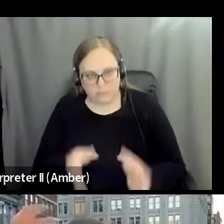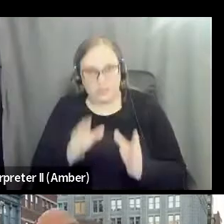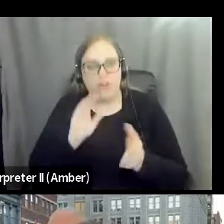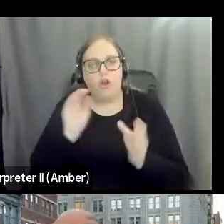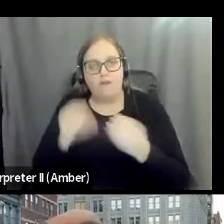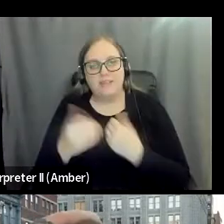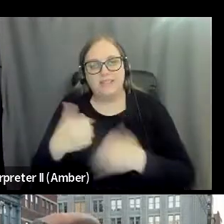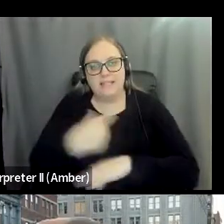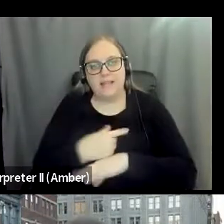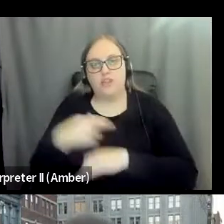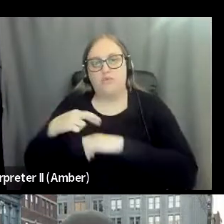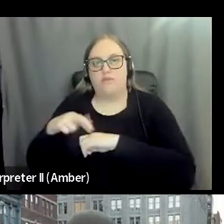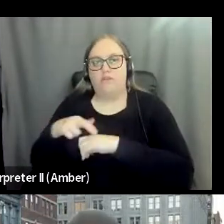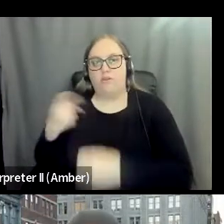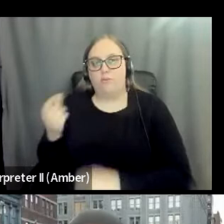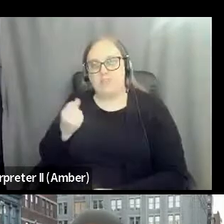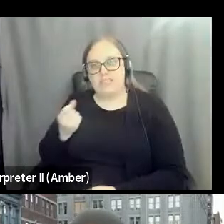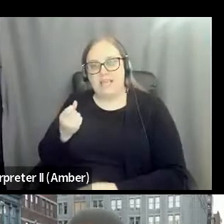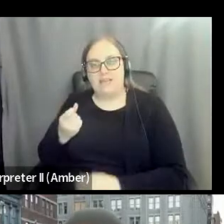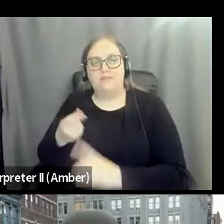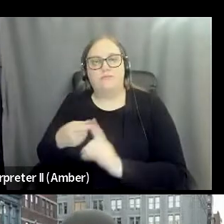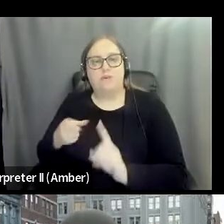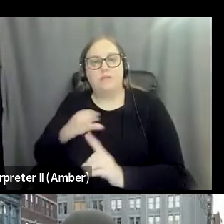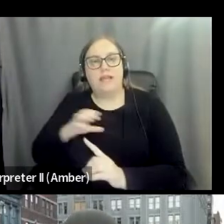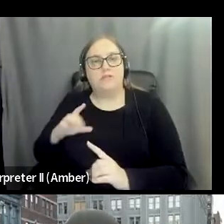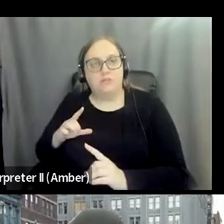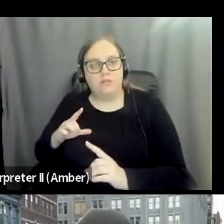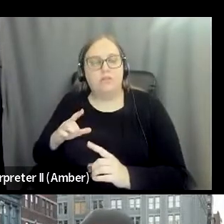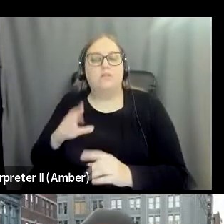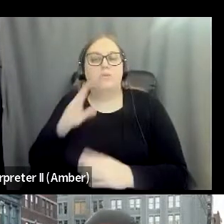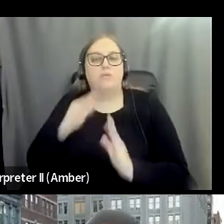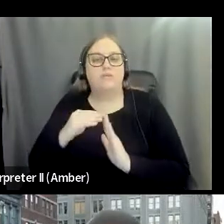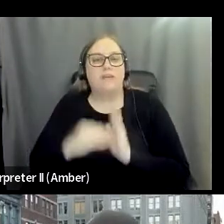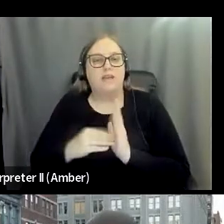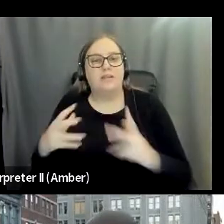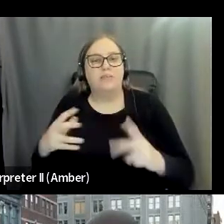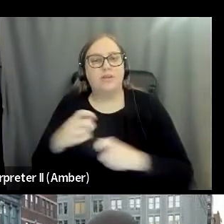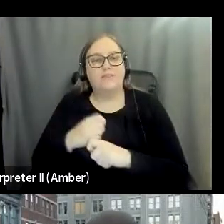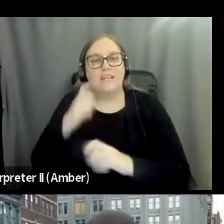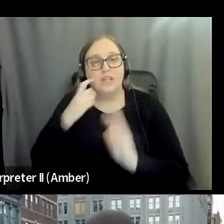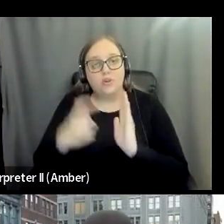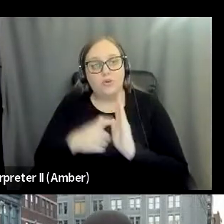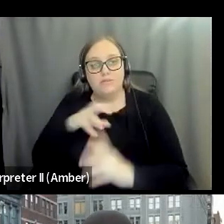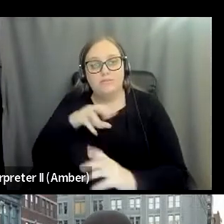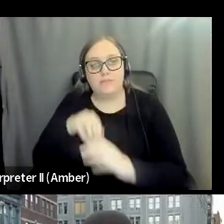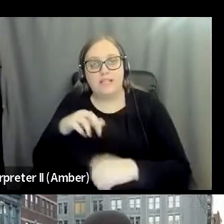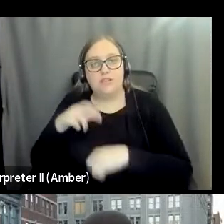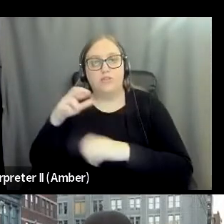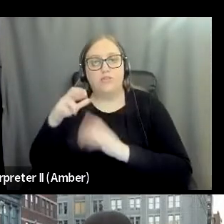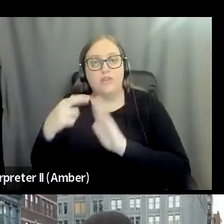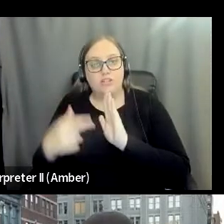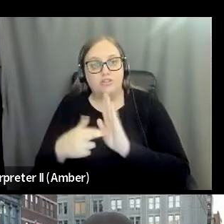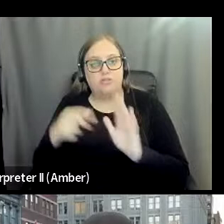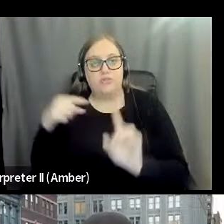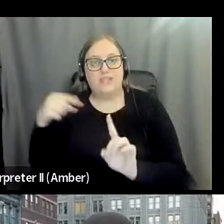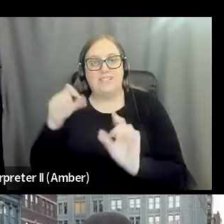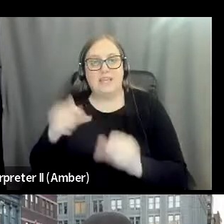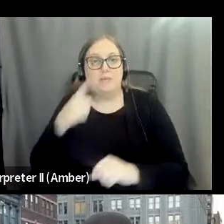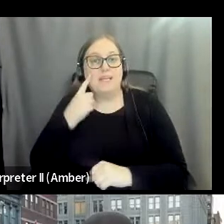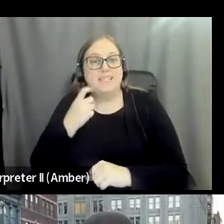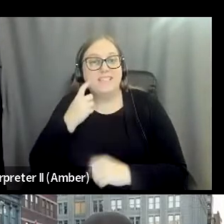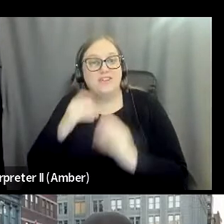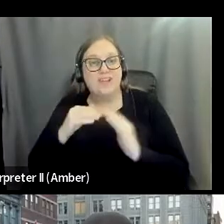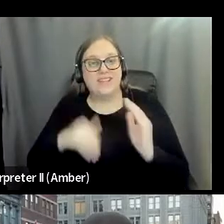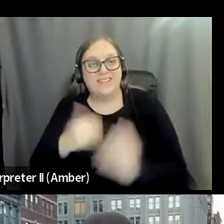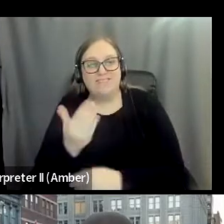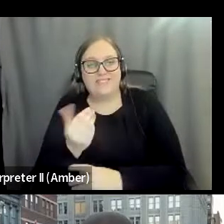will be retained by the council, and we will file an abbreviated notice in the register so that this can be considered in less than